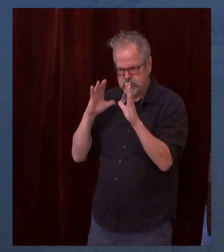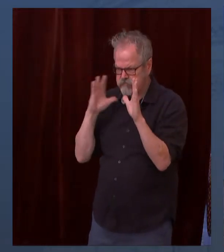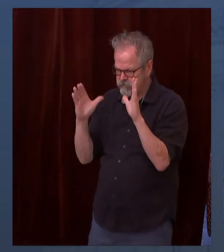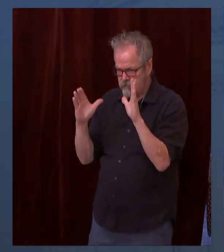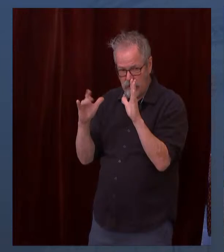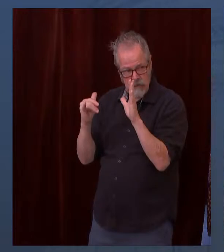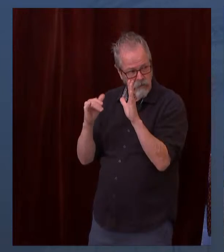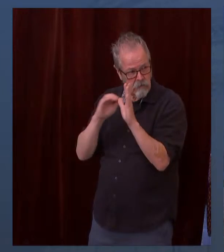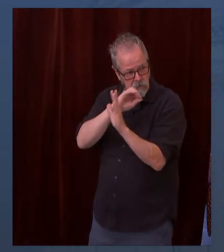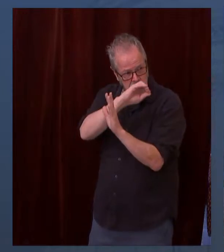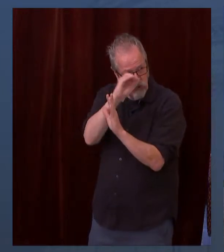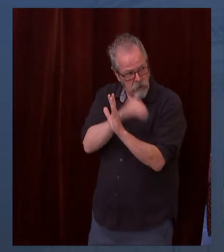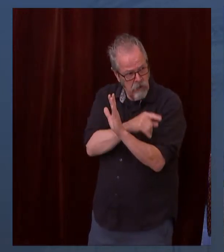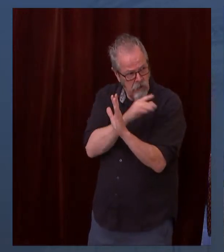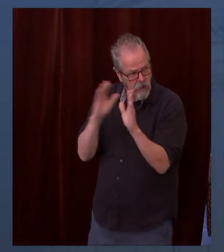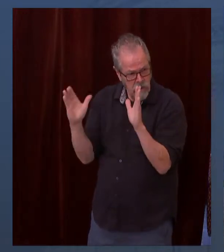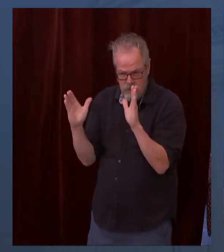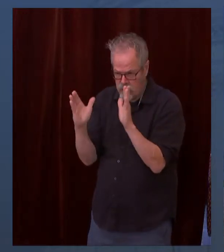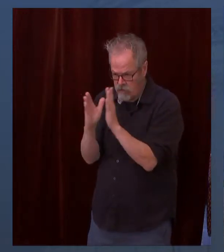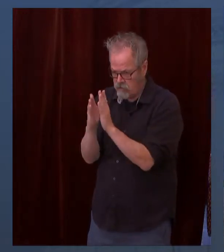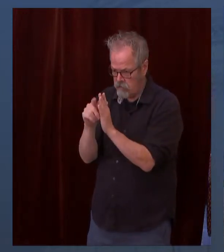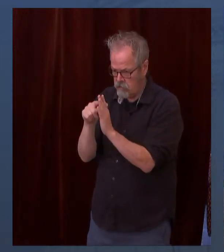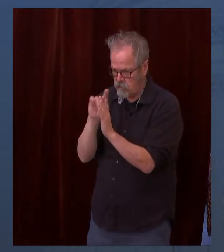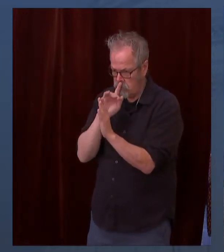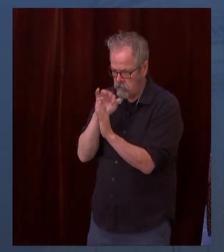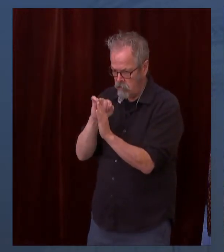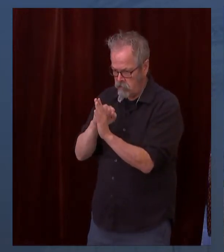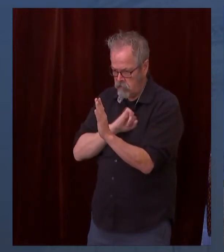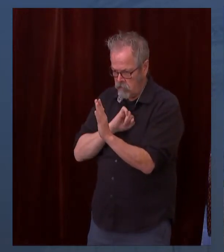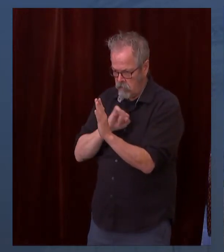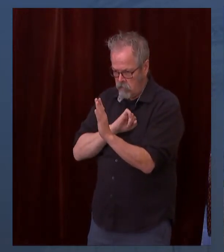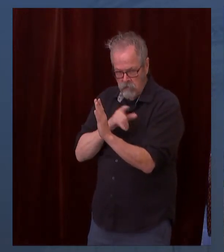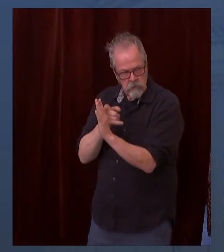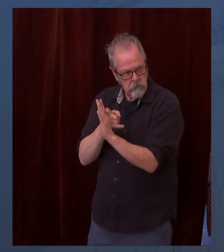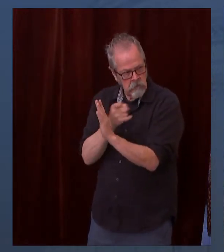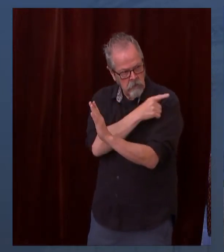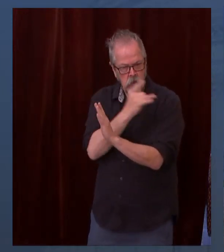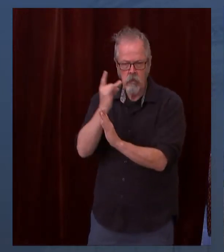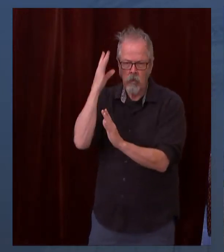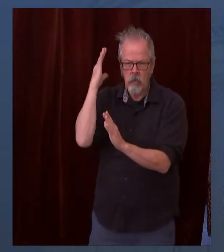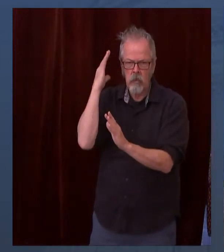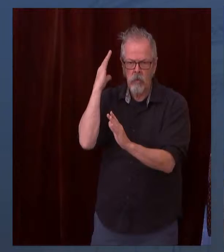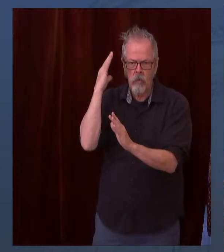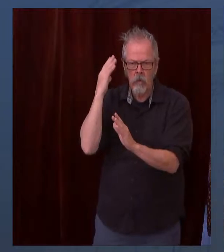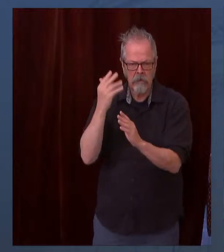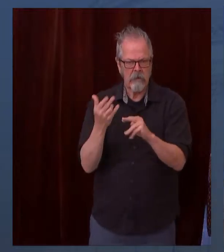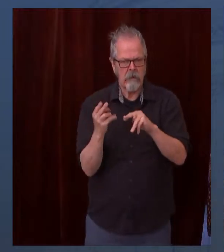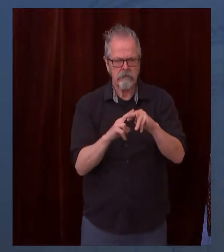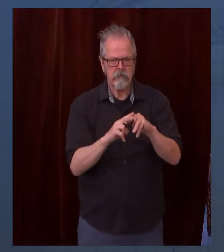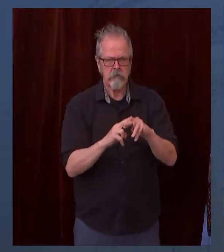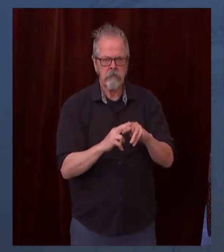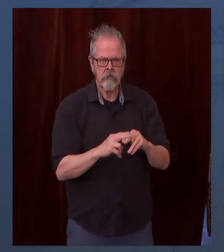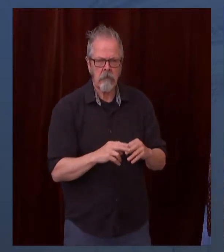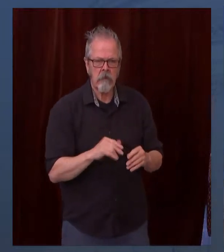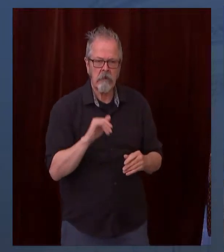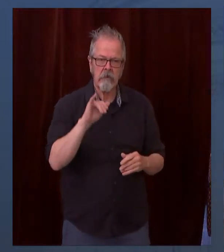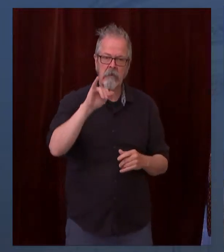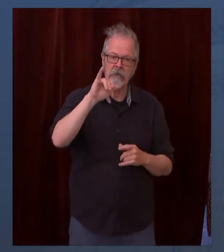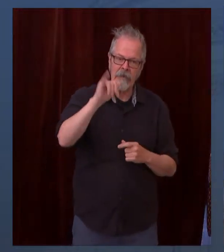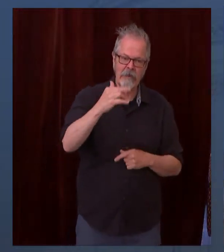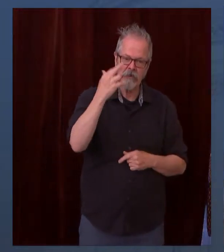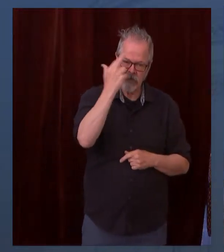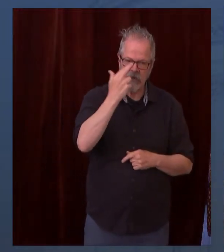I want to make is there is a significant reason for this fourth surge, and it is we simply cannot